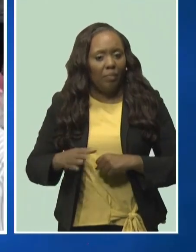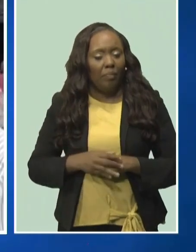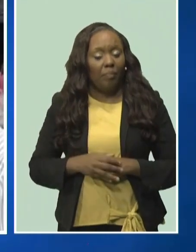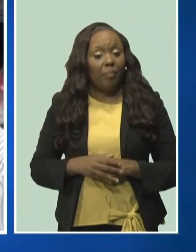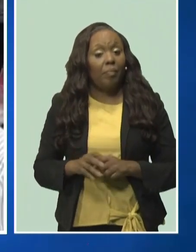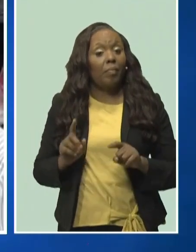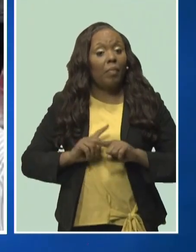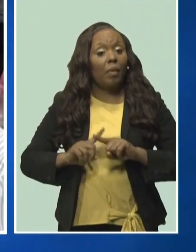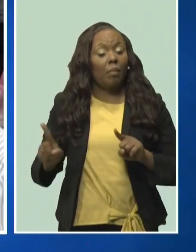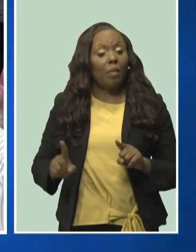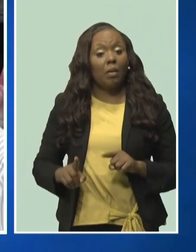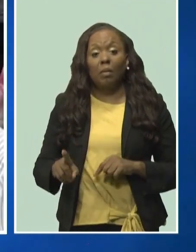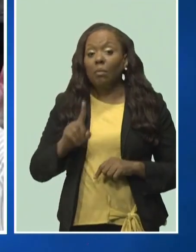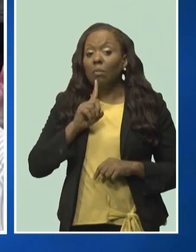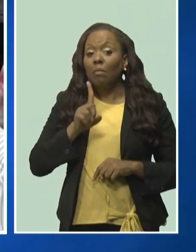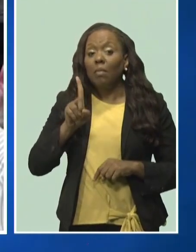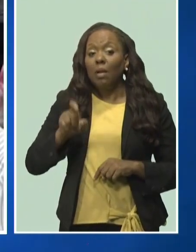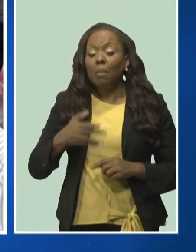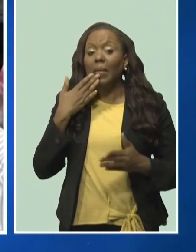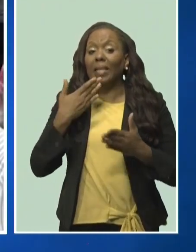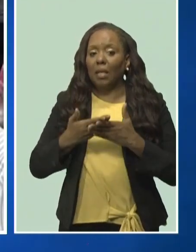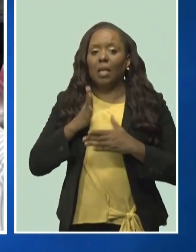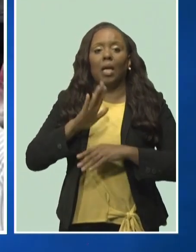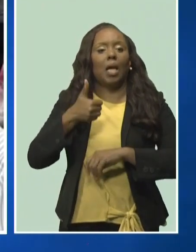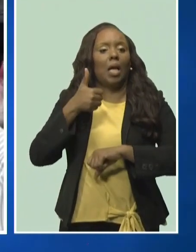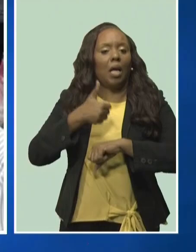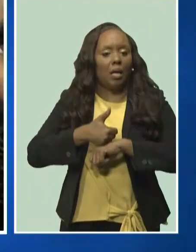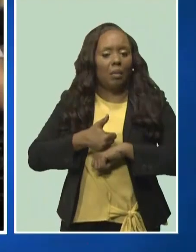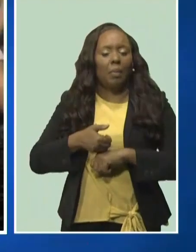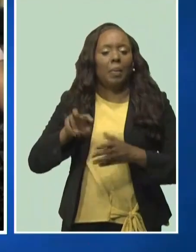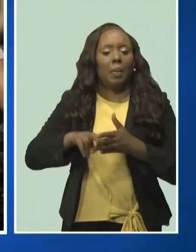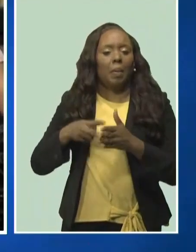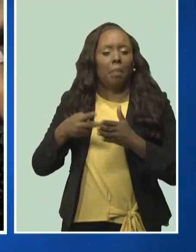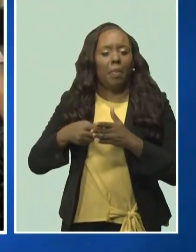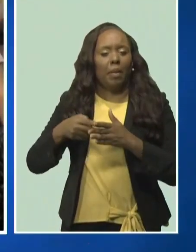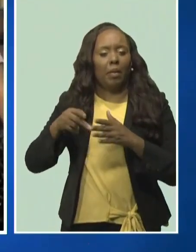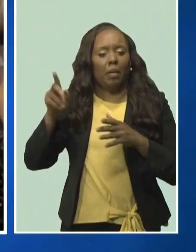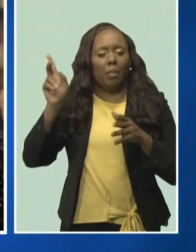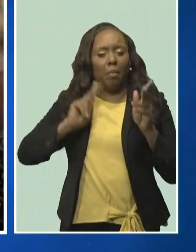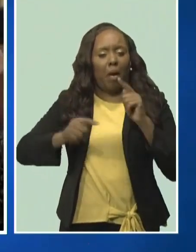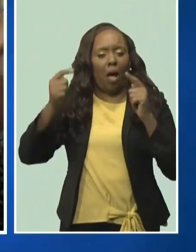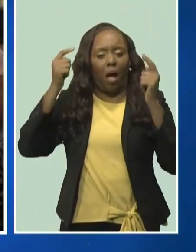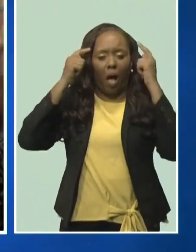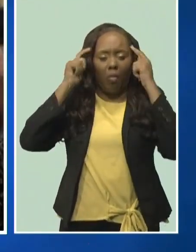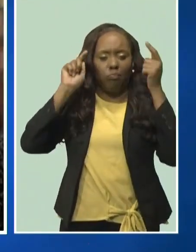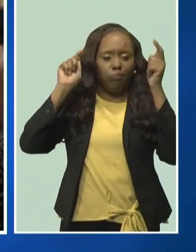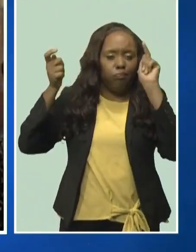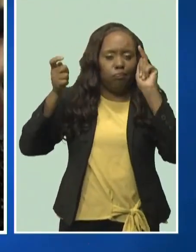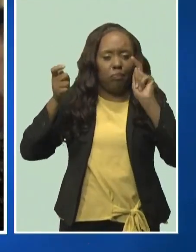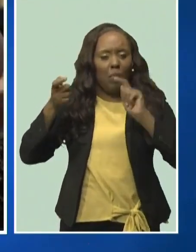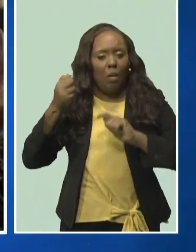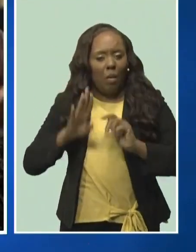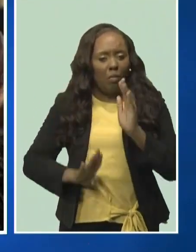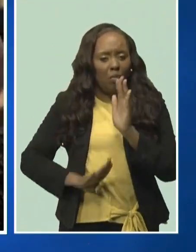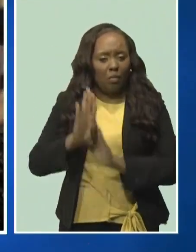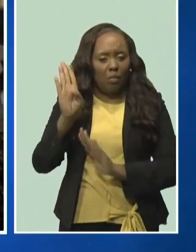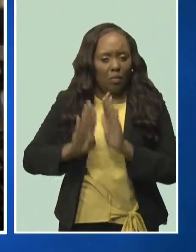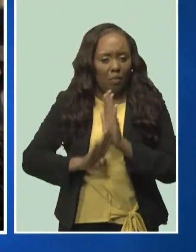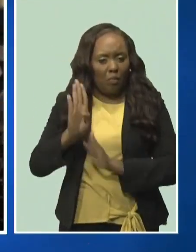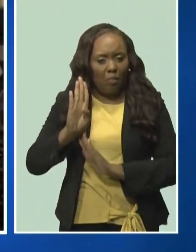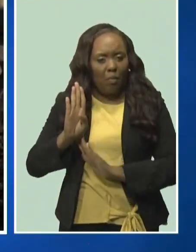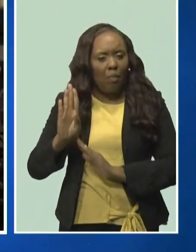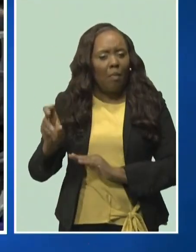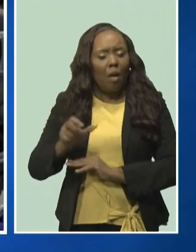that the efficient implementation of these platforms would require a paradigm shift or the development of supporting